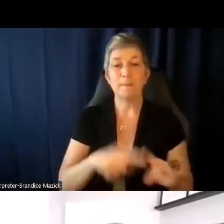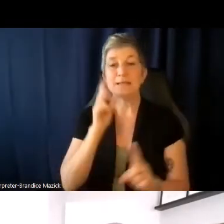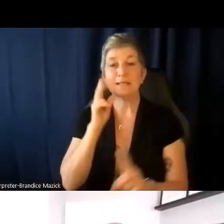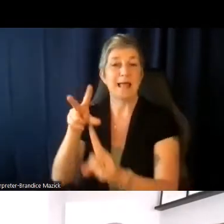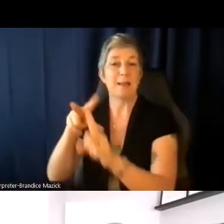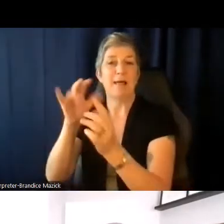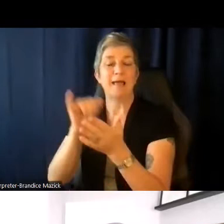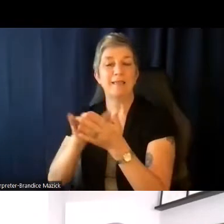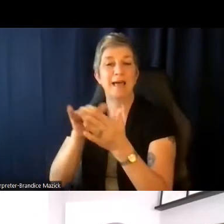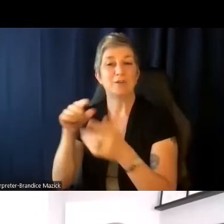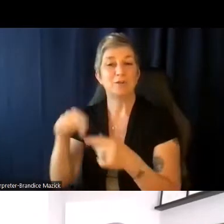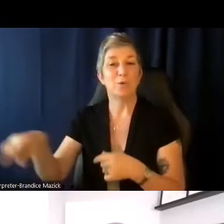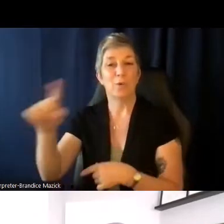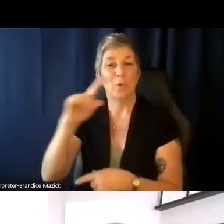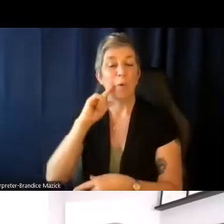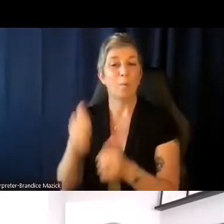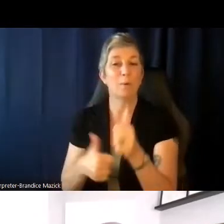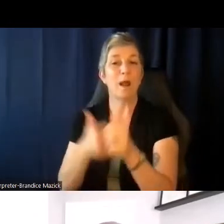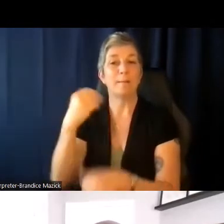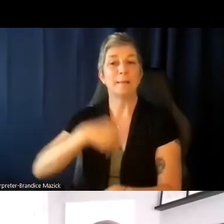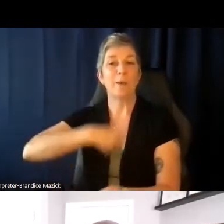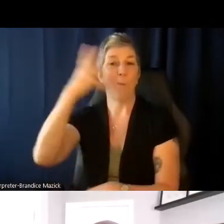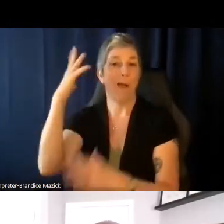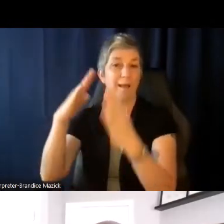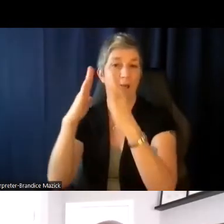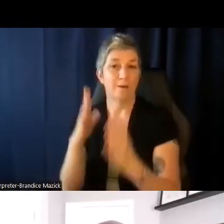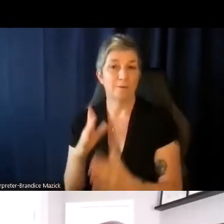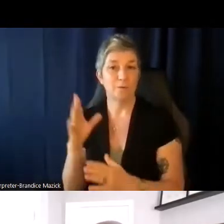predominantly populated by white households.